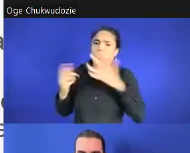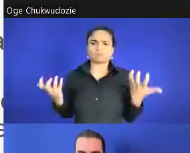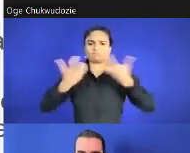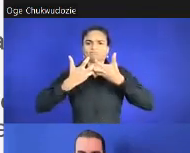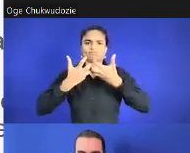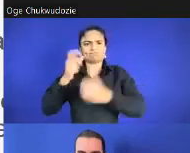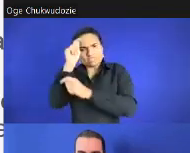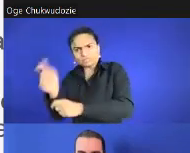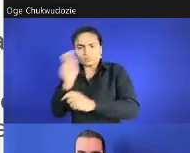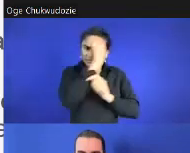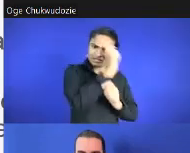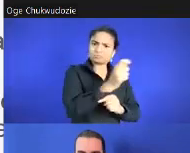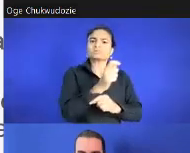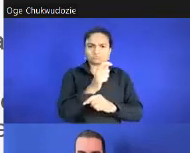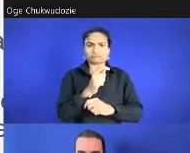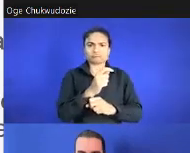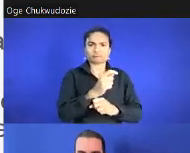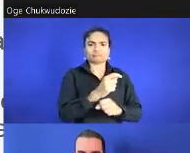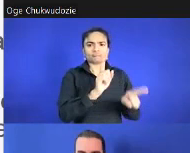does what and